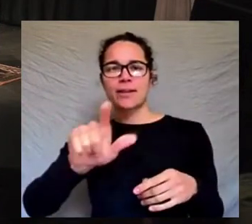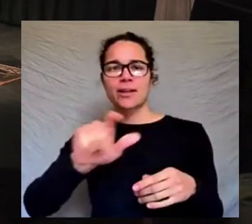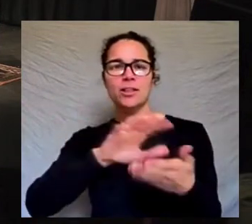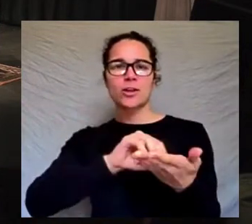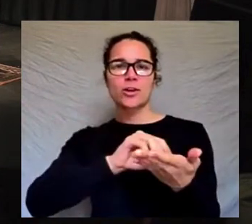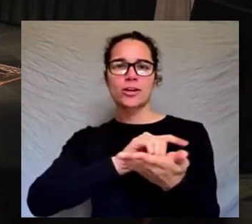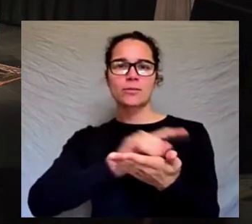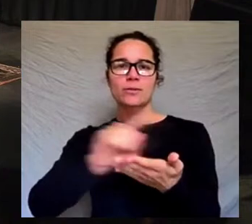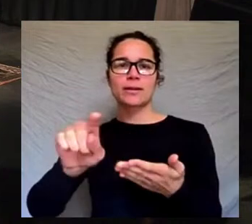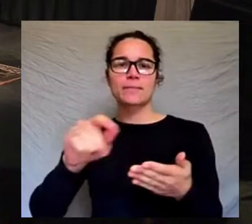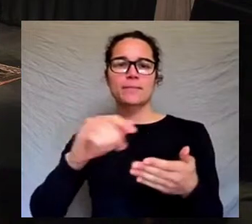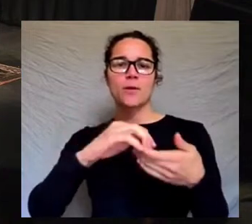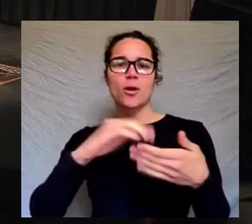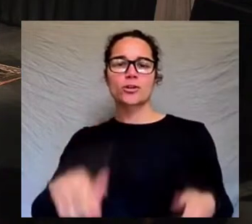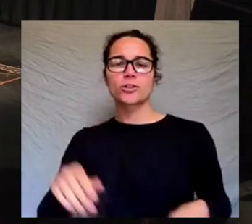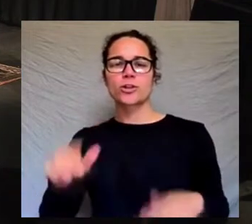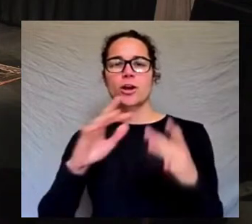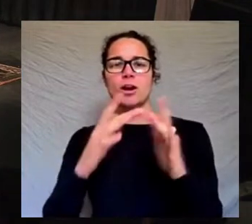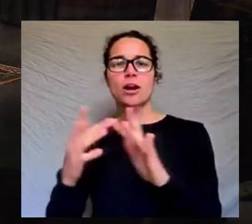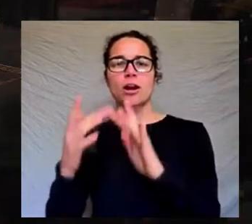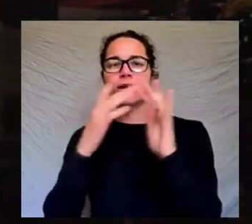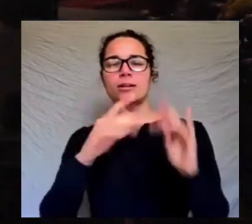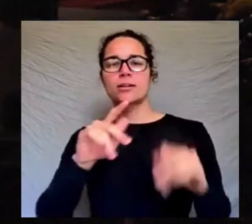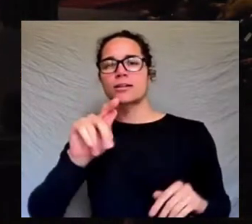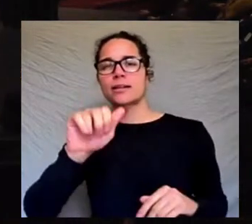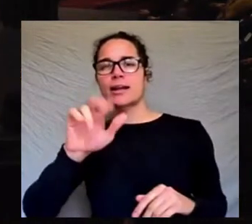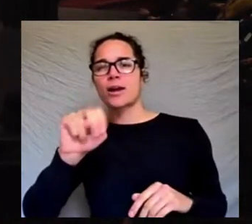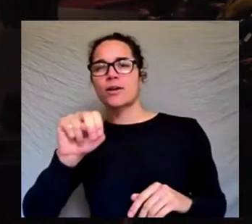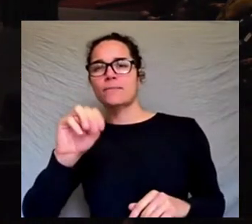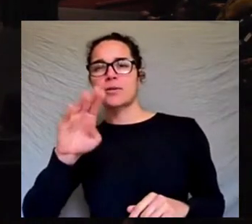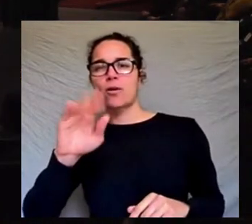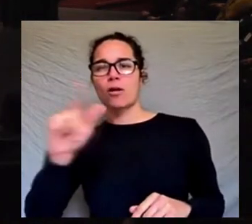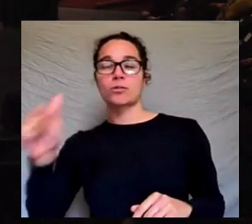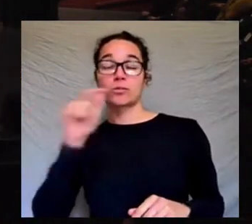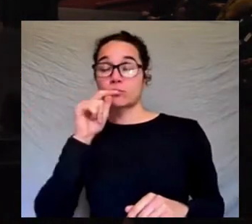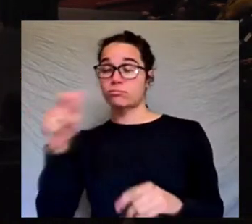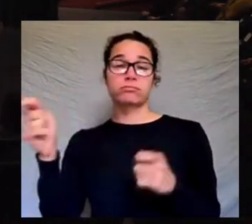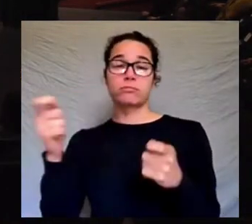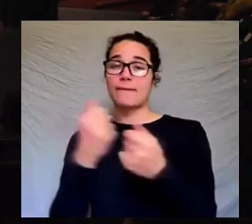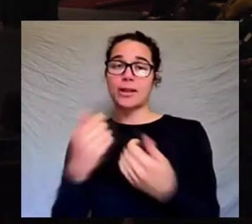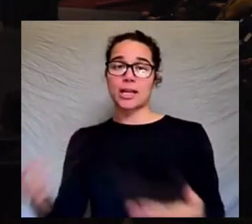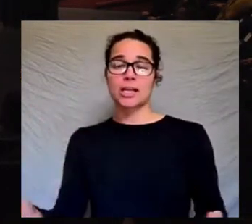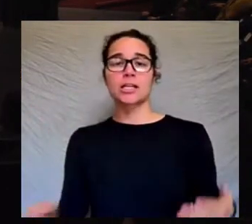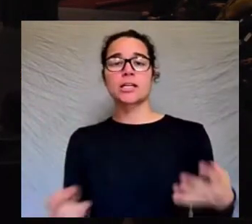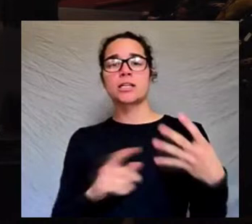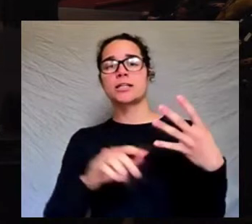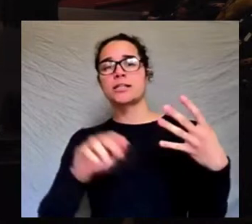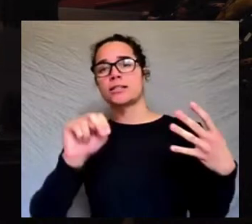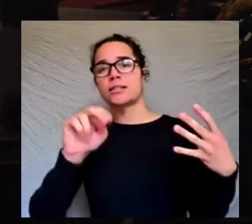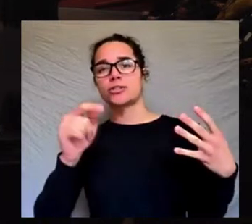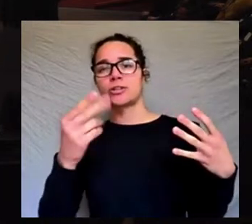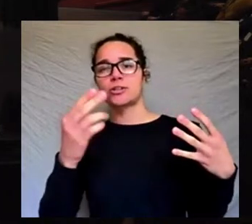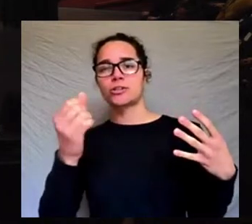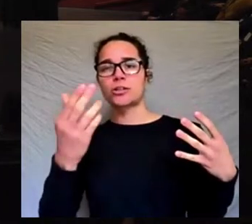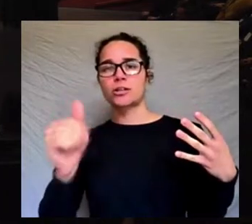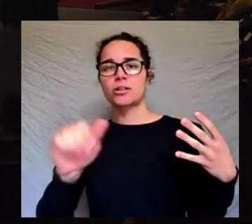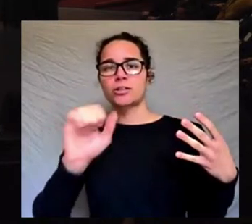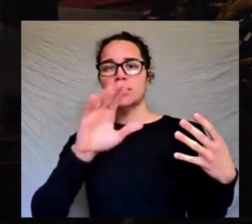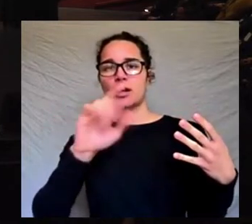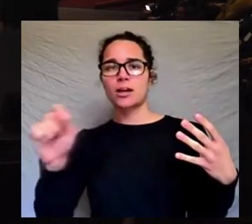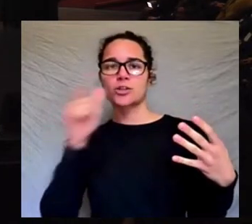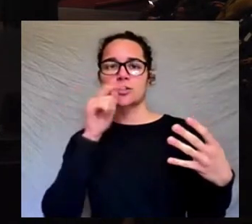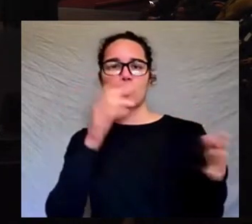online. Karen McCall, without whom nothing would happen. Natasha Scott, who organized a lot of the state